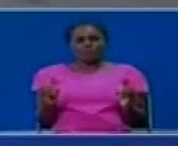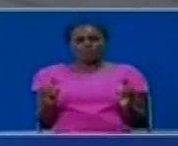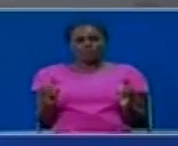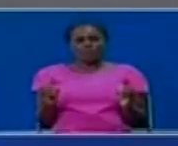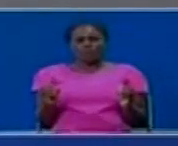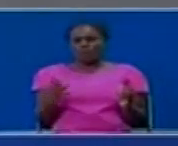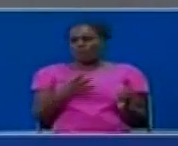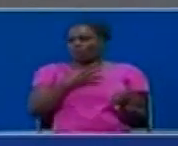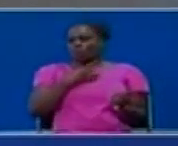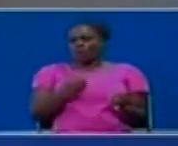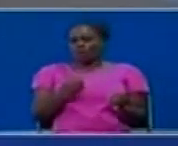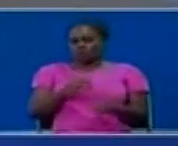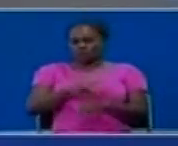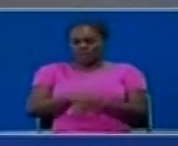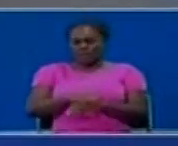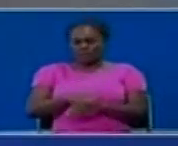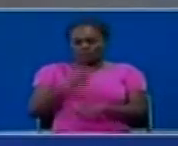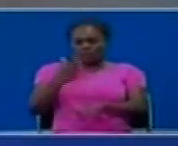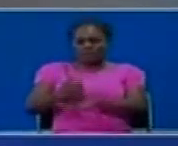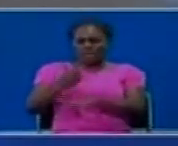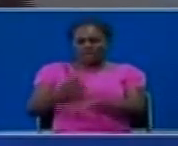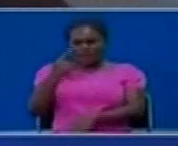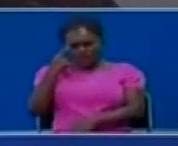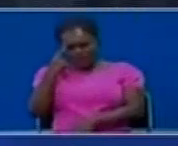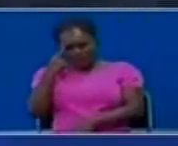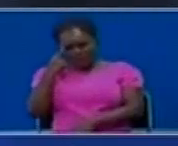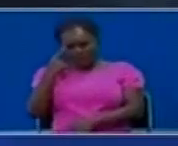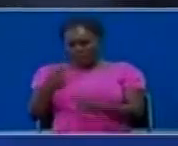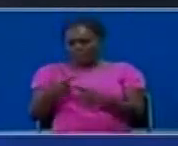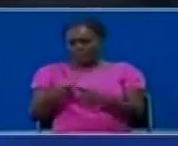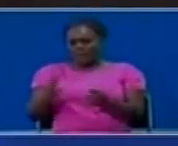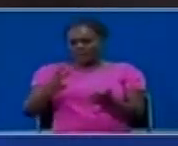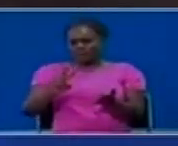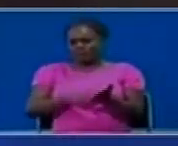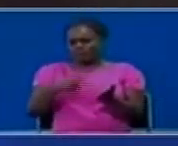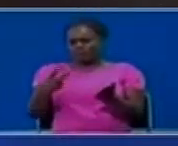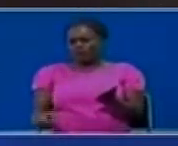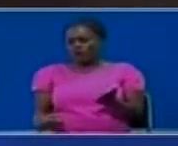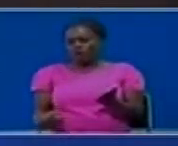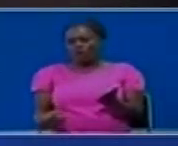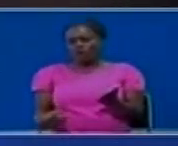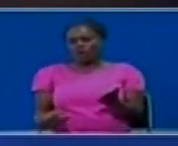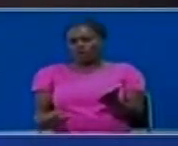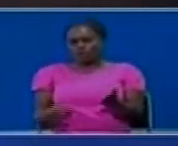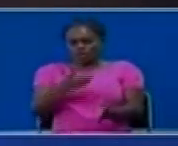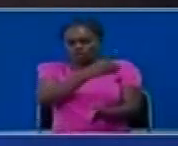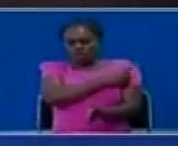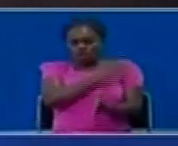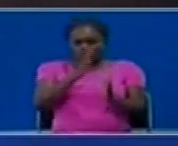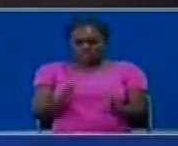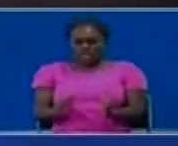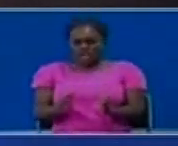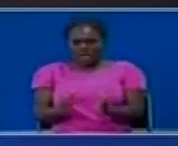Well-wishers helped him to get an artificial eye. Sadly, it fell into a pit latrine 3 years ago. Doctors had to do some